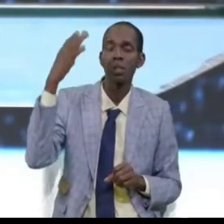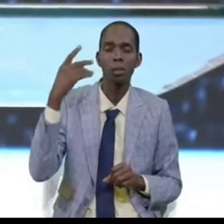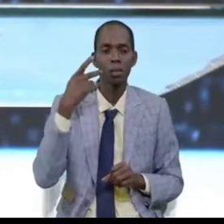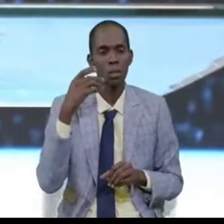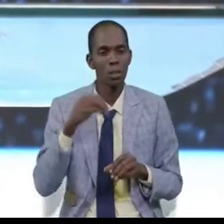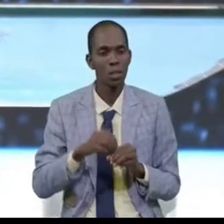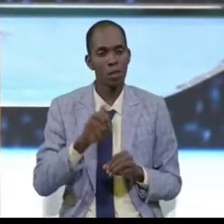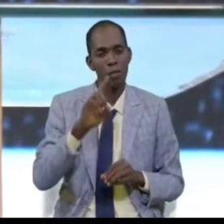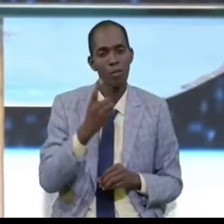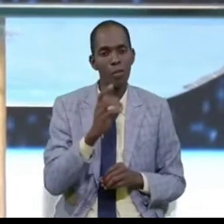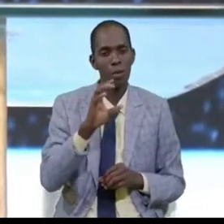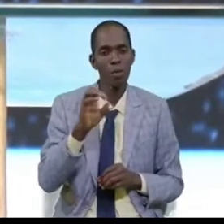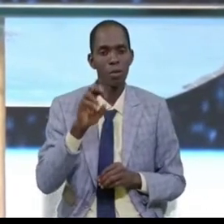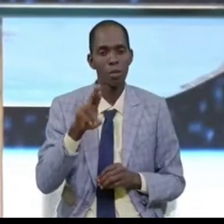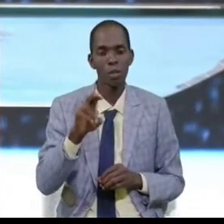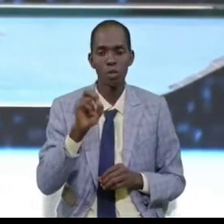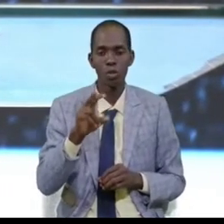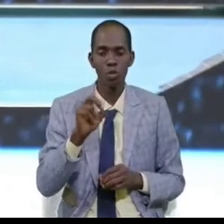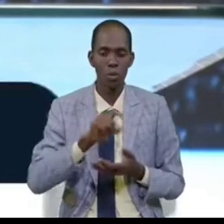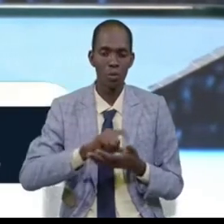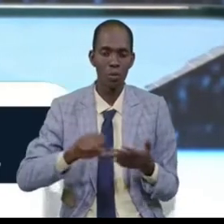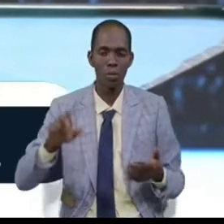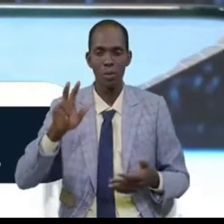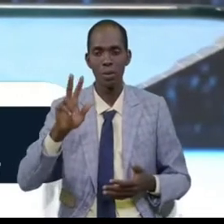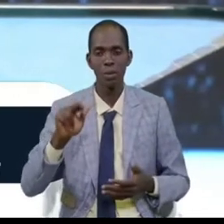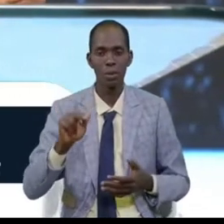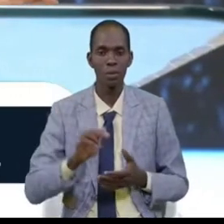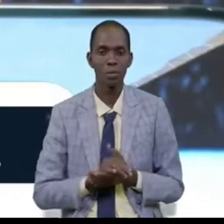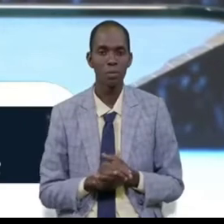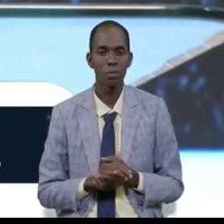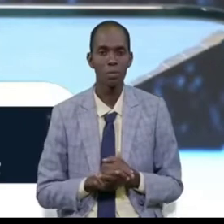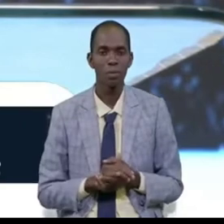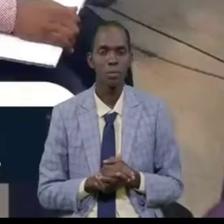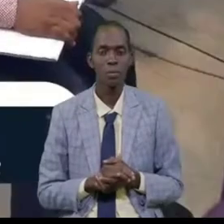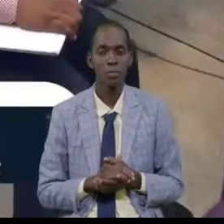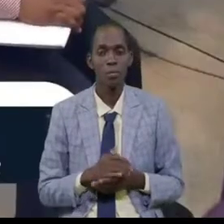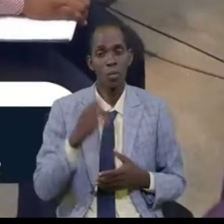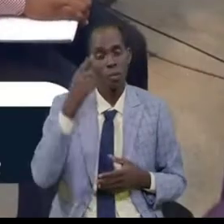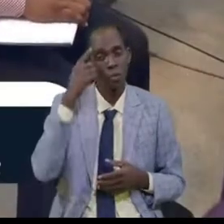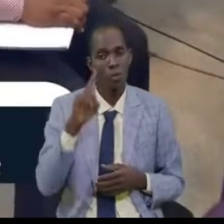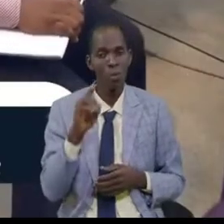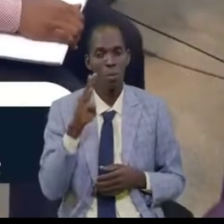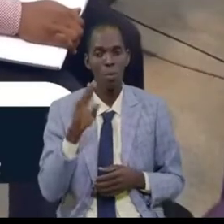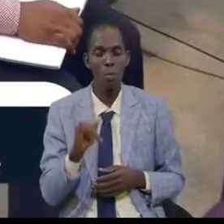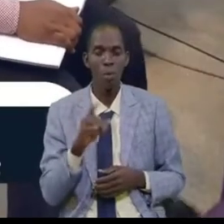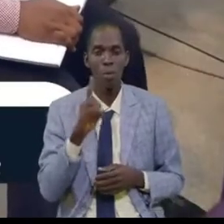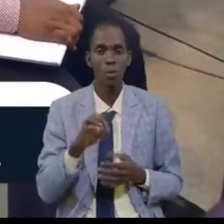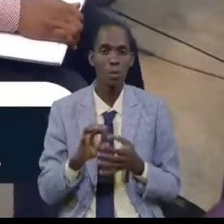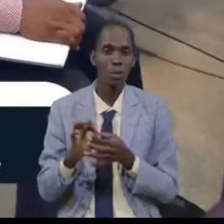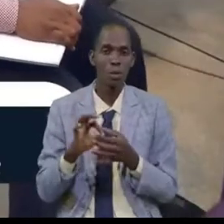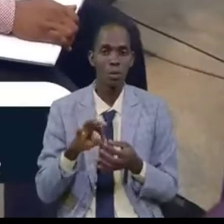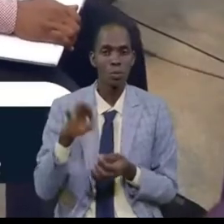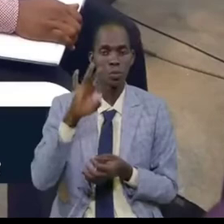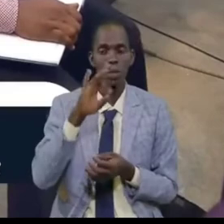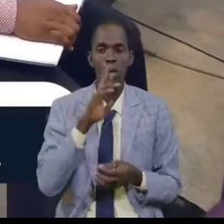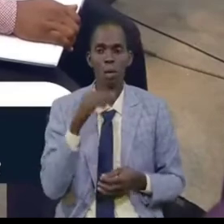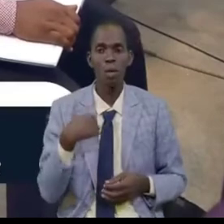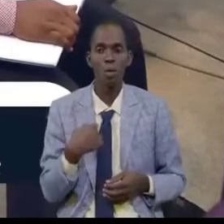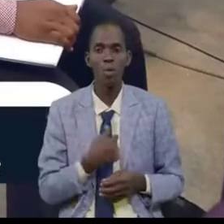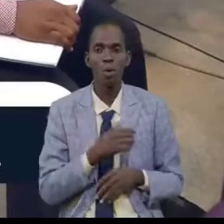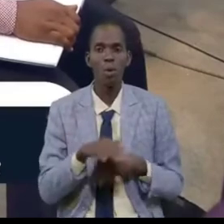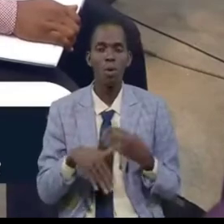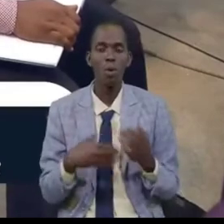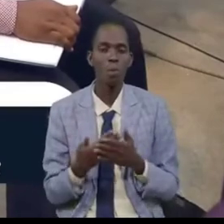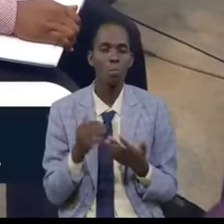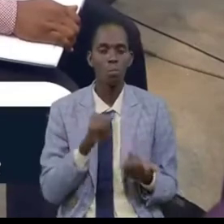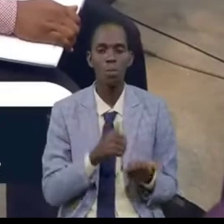in verse 13, 1 Corinthians chapter 12, verse 13, for by one spirit are we all baptized